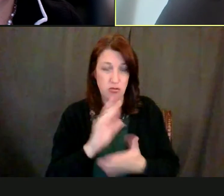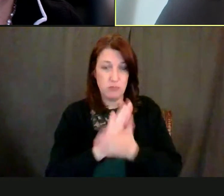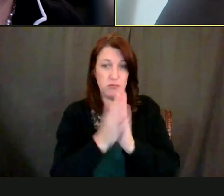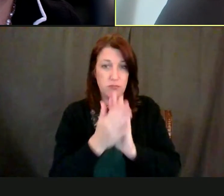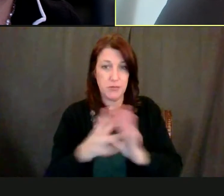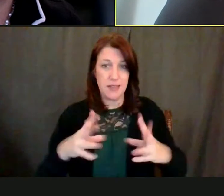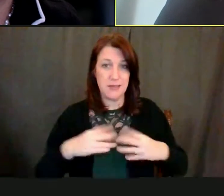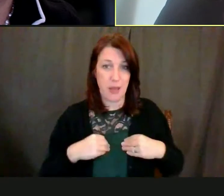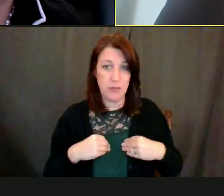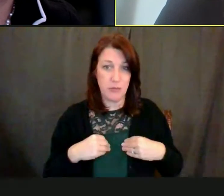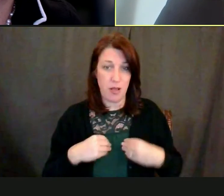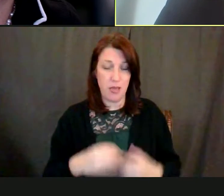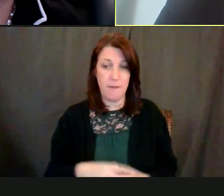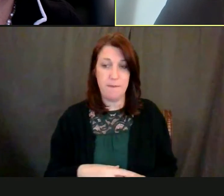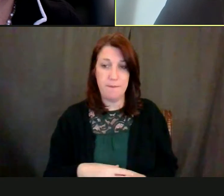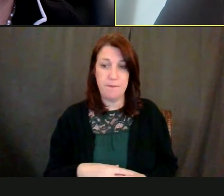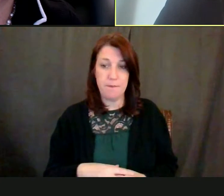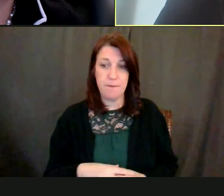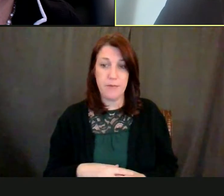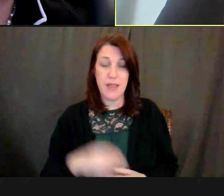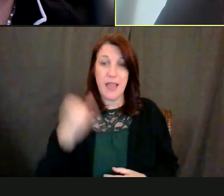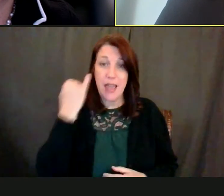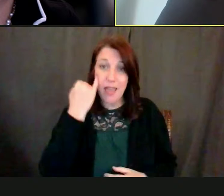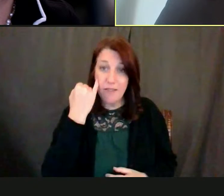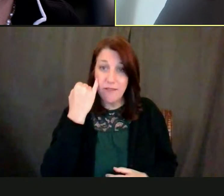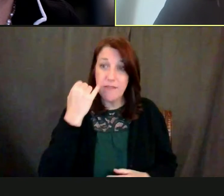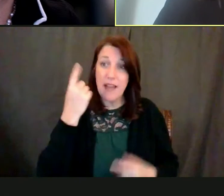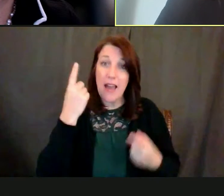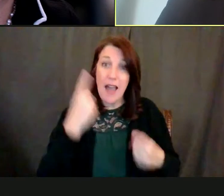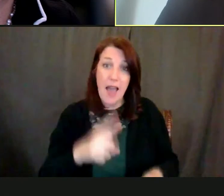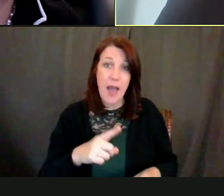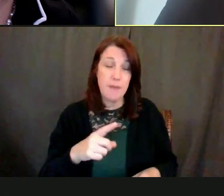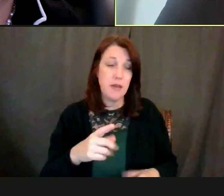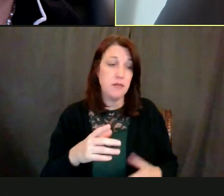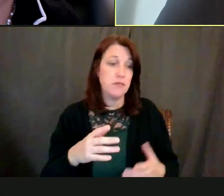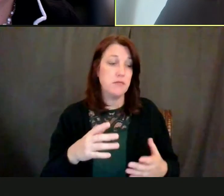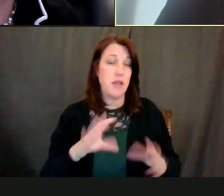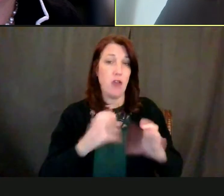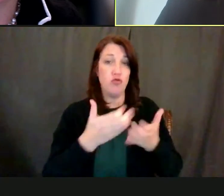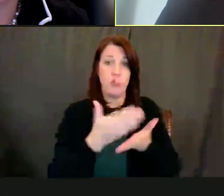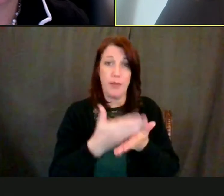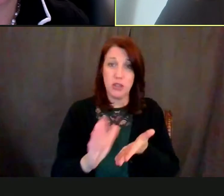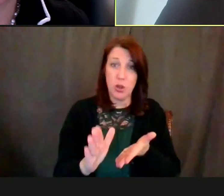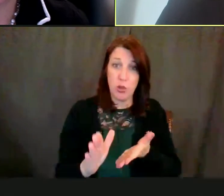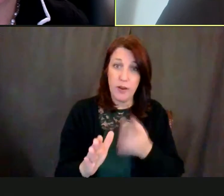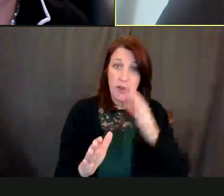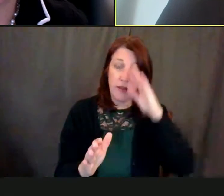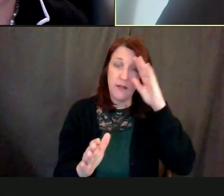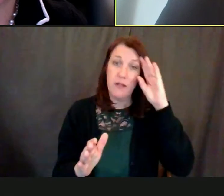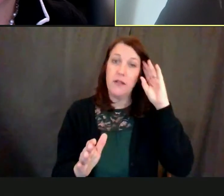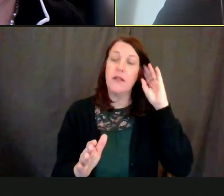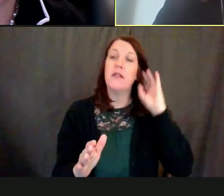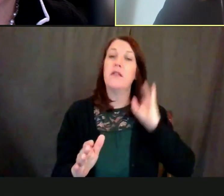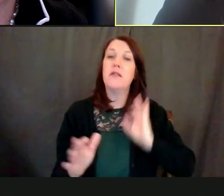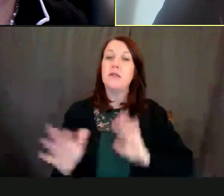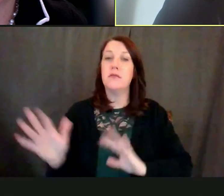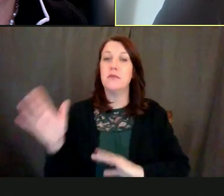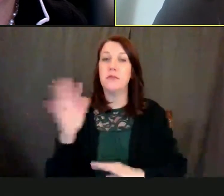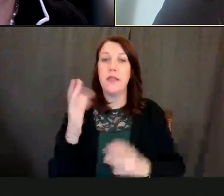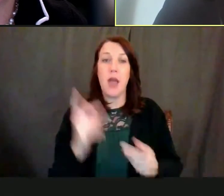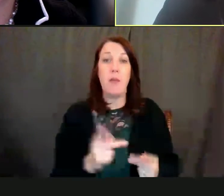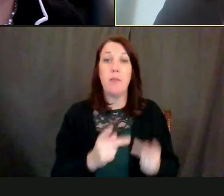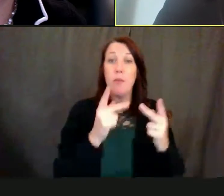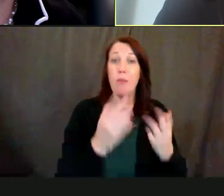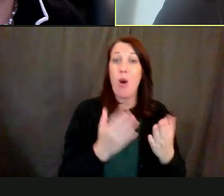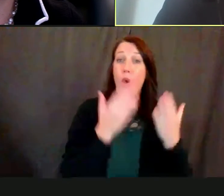acceptable. And in the case where a group may be excluded, after maybe you proposed your